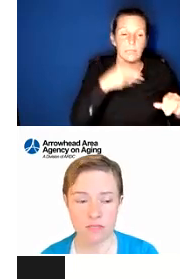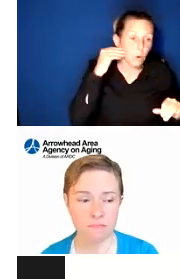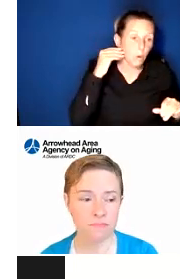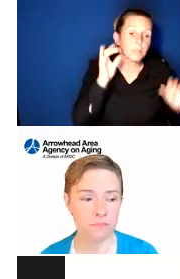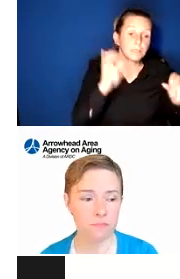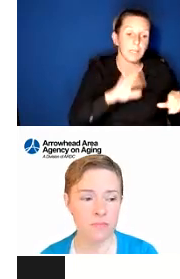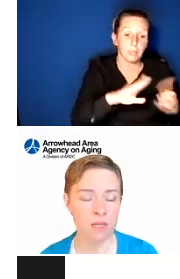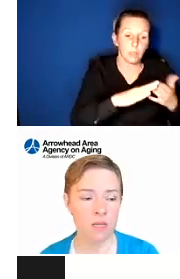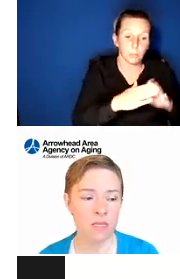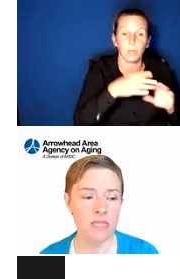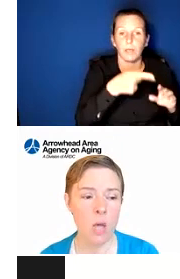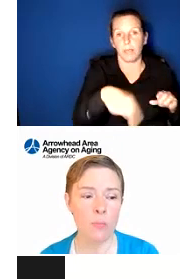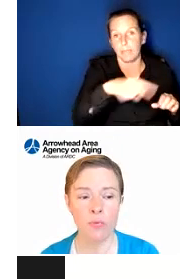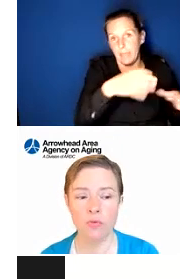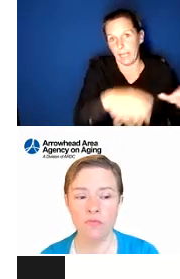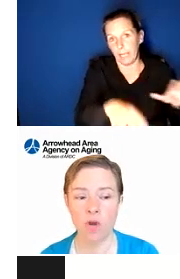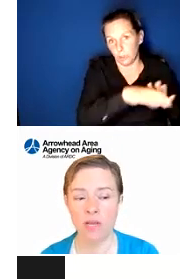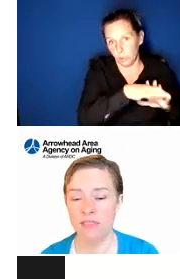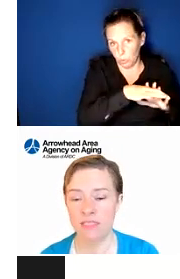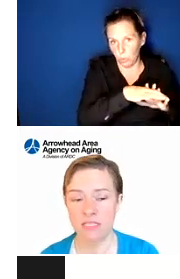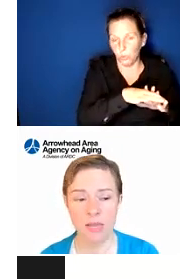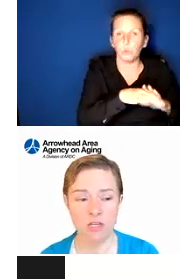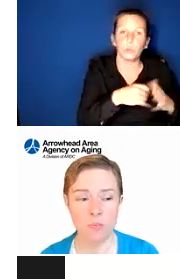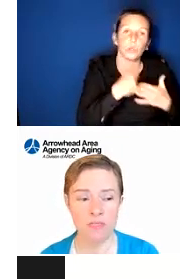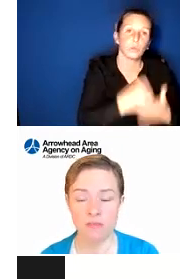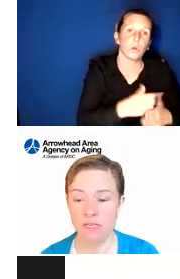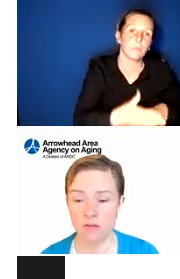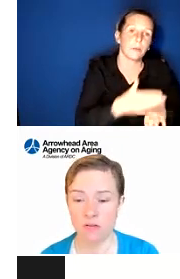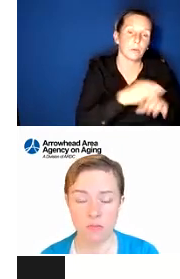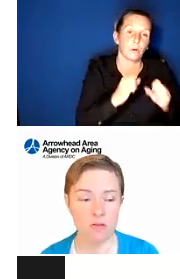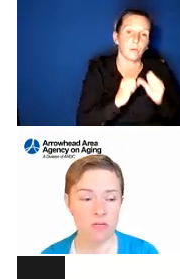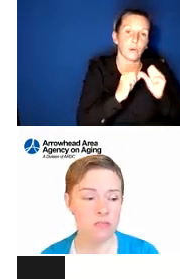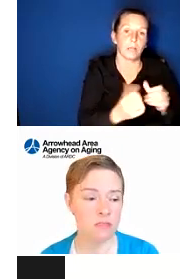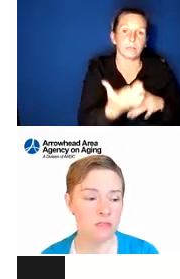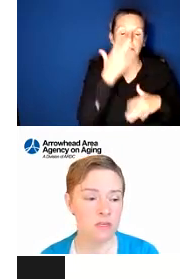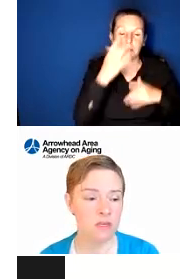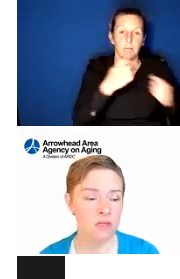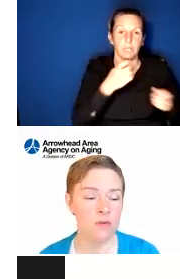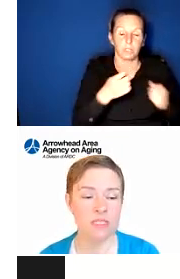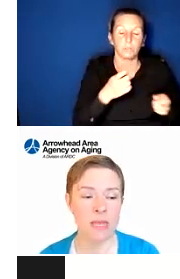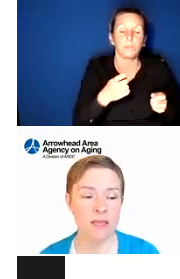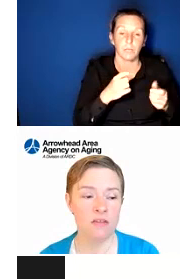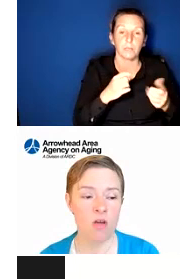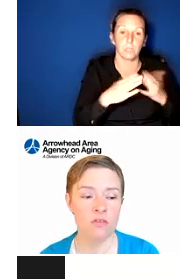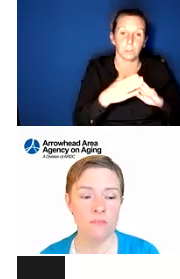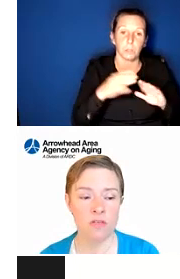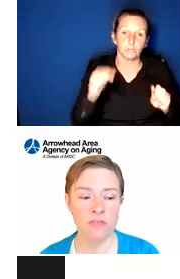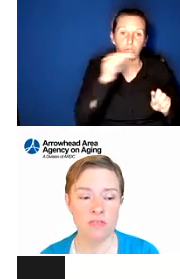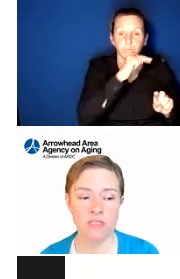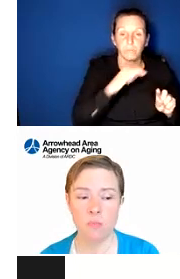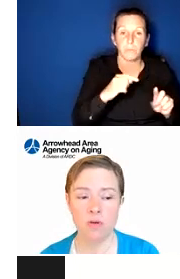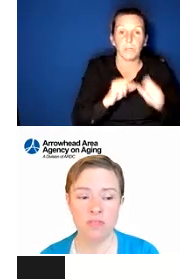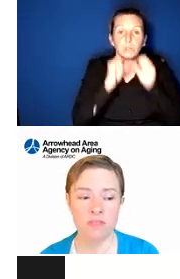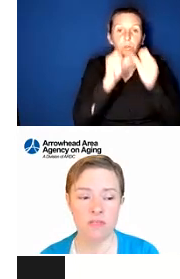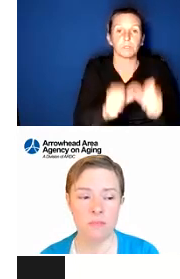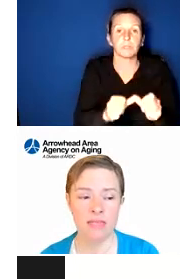choice, to help improve chronic disease management in Minnesota's communities, to expand long-term services